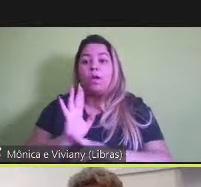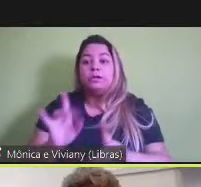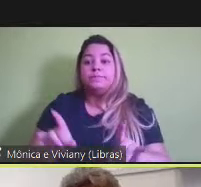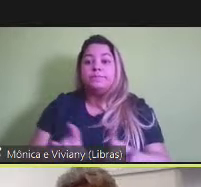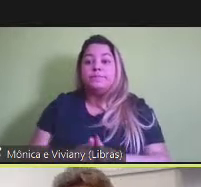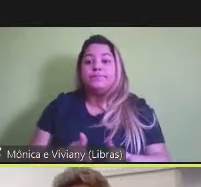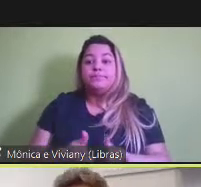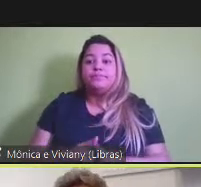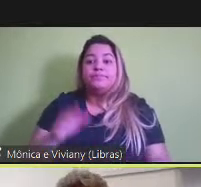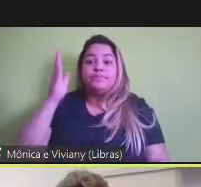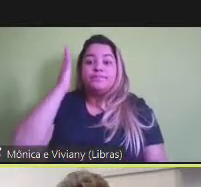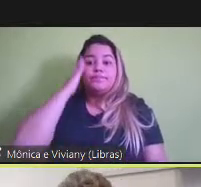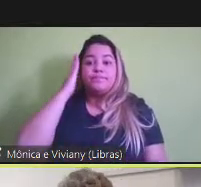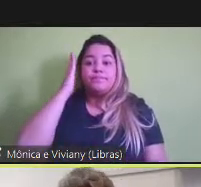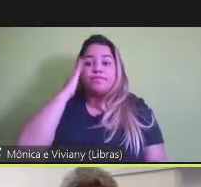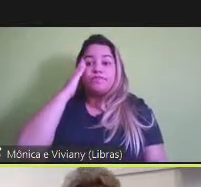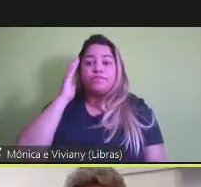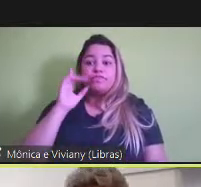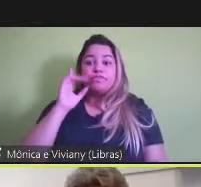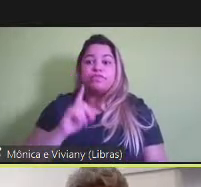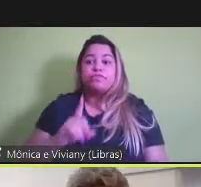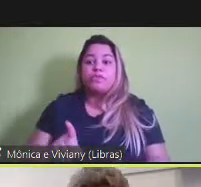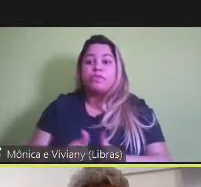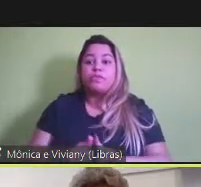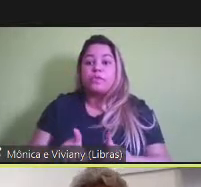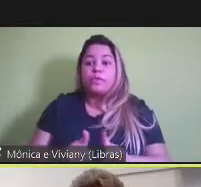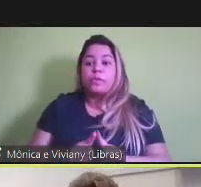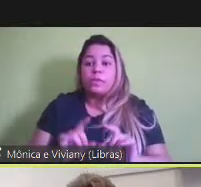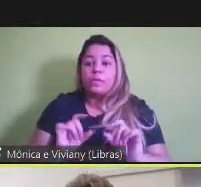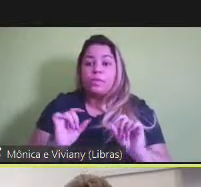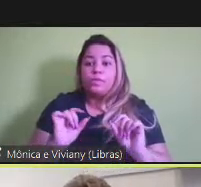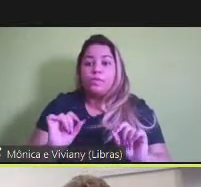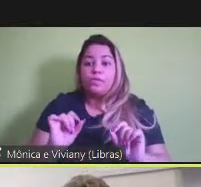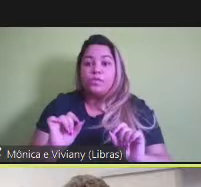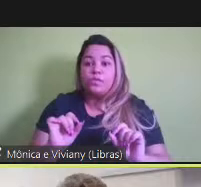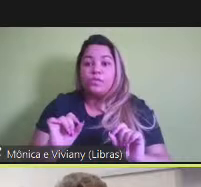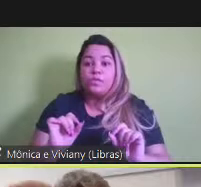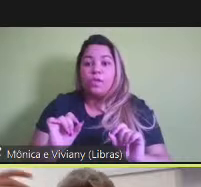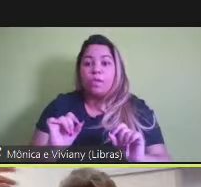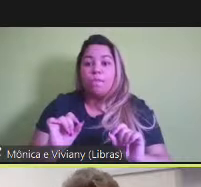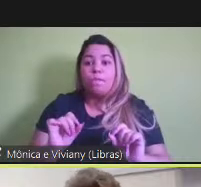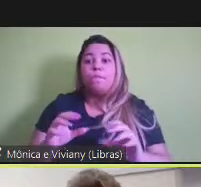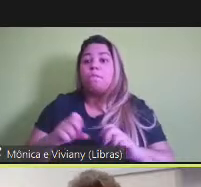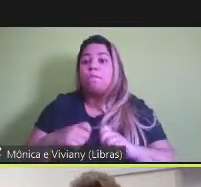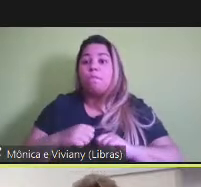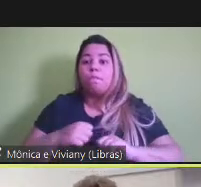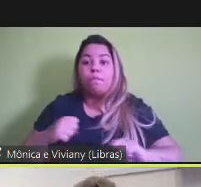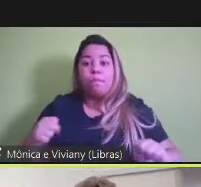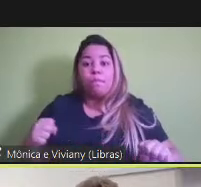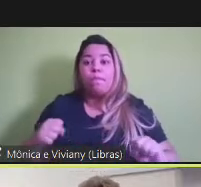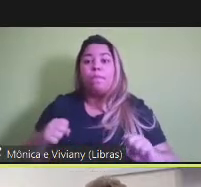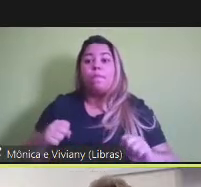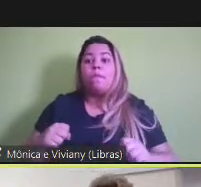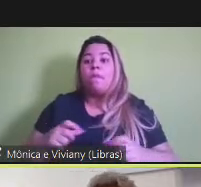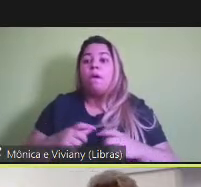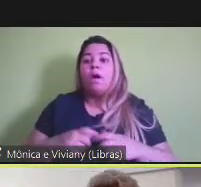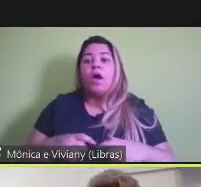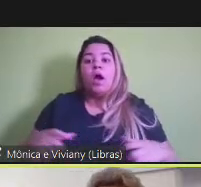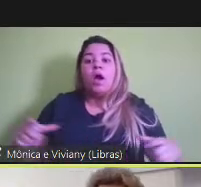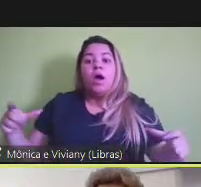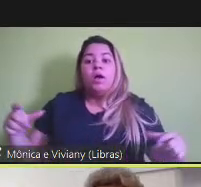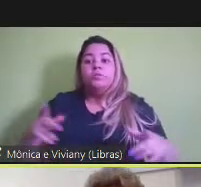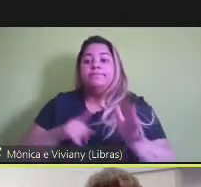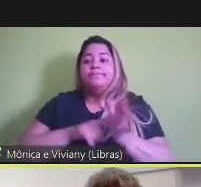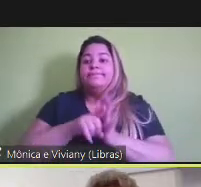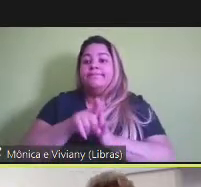different areas, because we know there are evidences that the nutrition area has a great contribution and